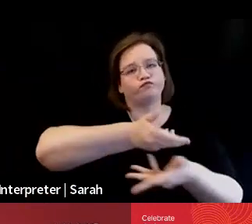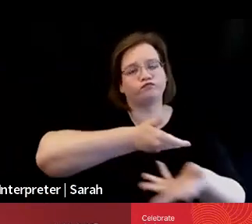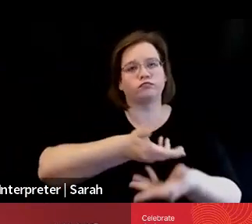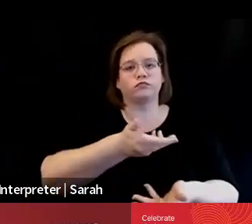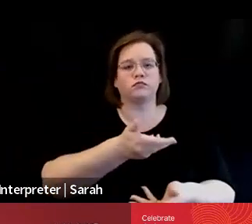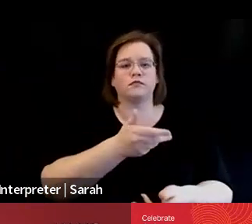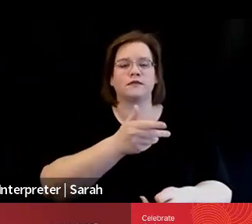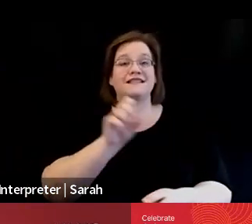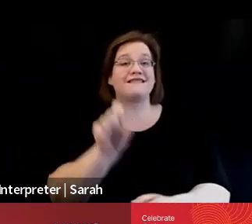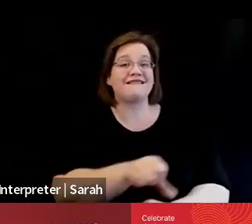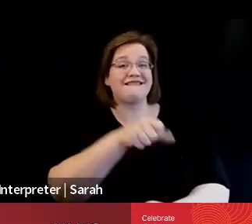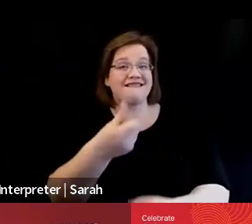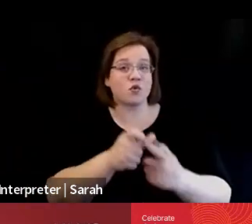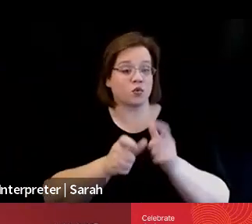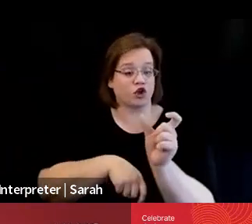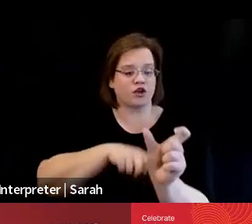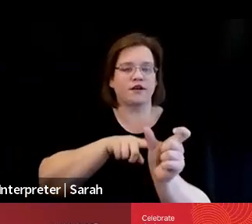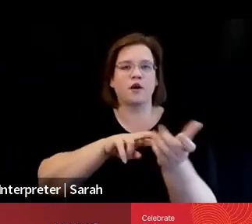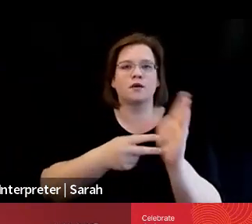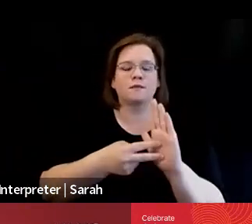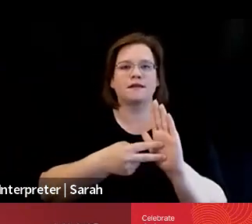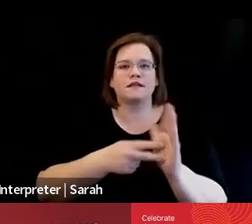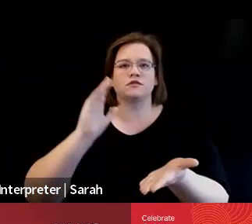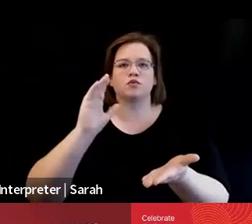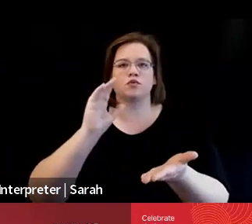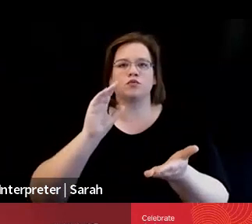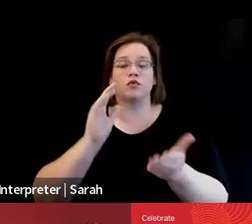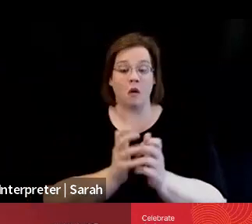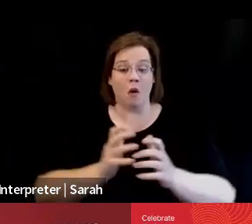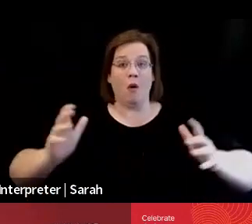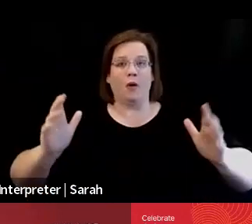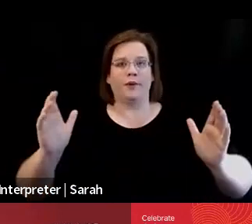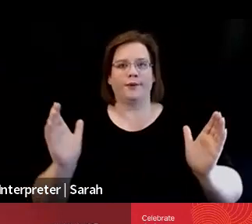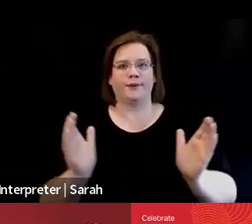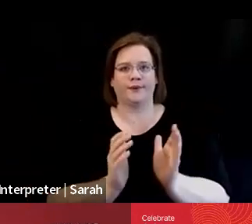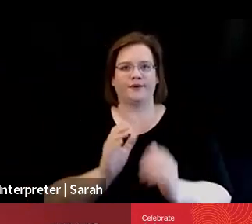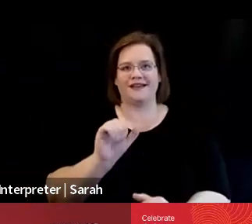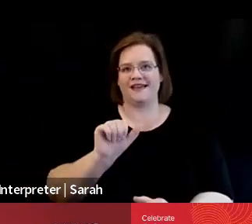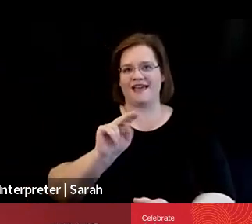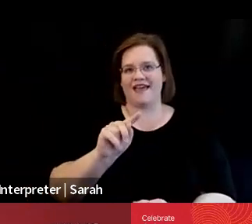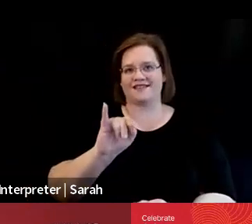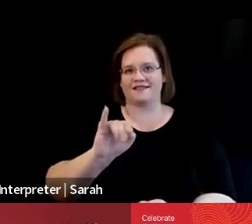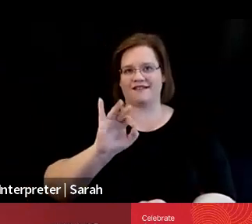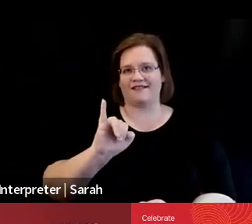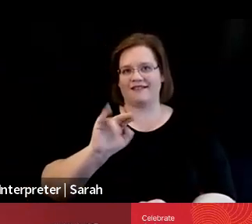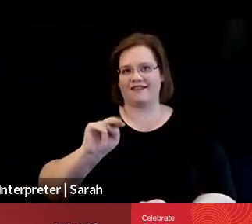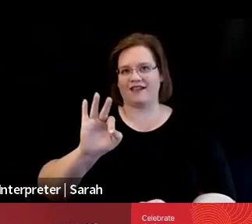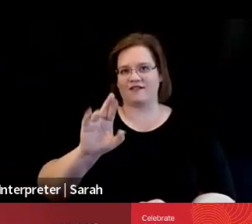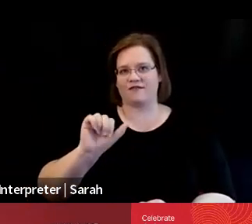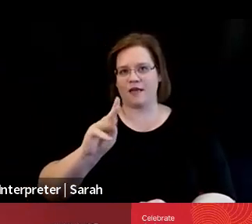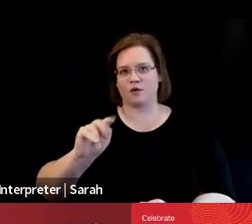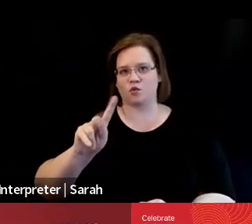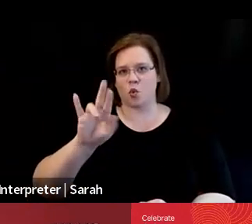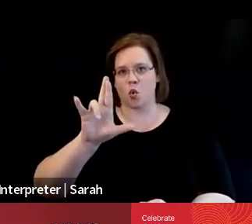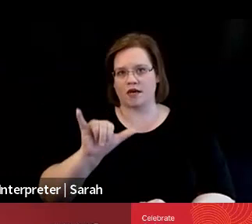mudad al-iltihab, which literally means anti-inflammatory. So there's a certain kind of almost conceptual problem that we have to